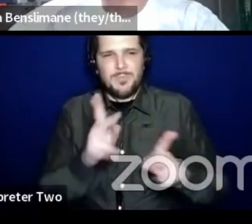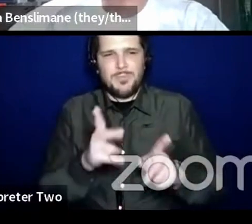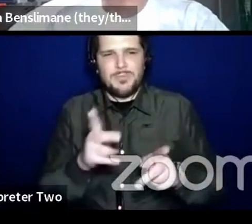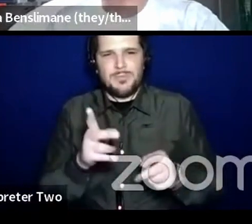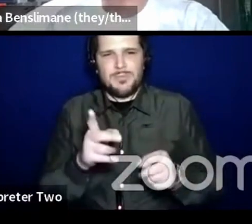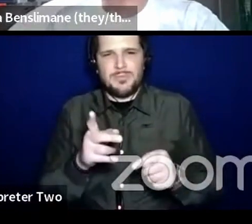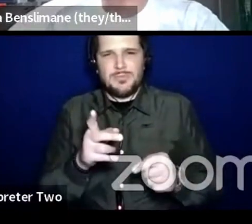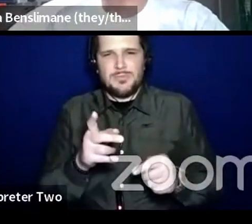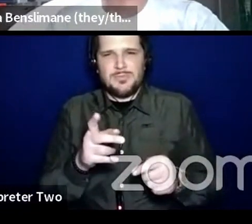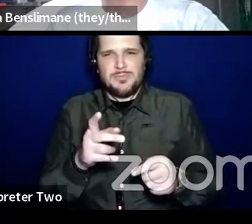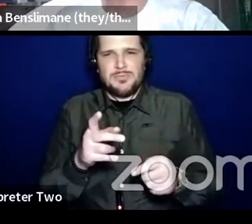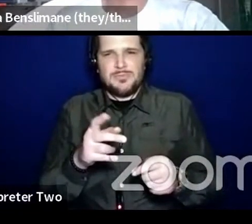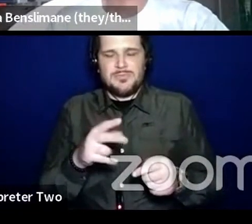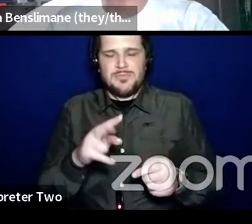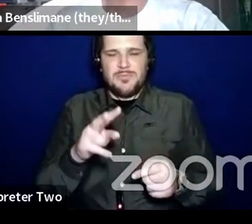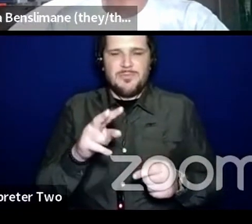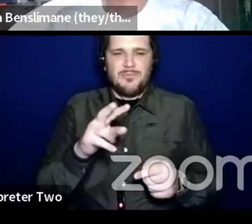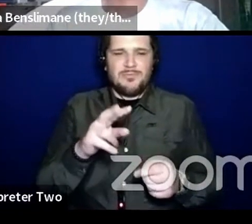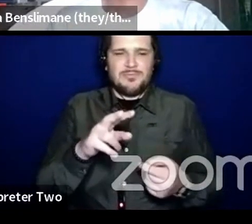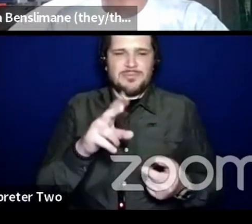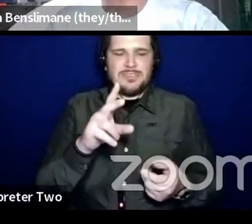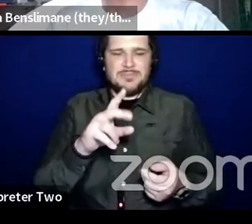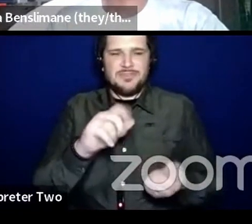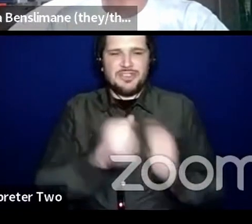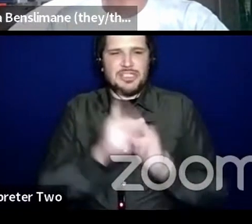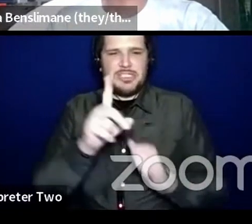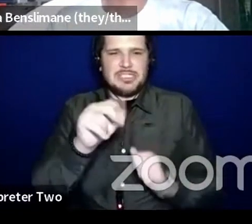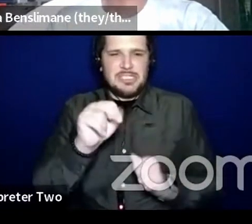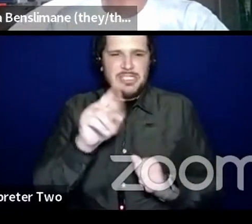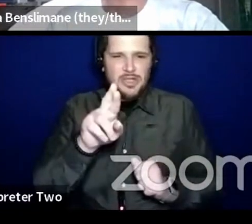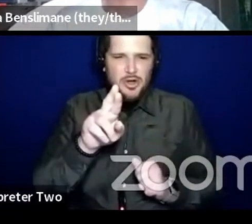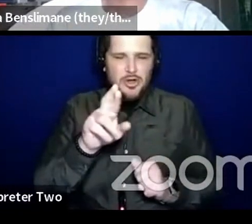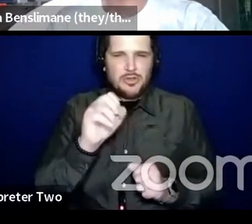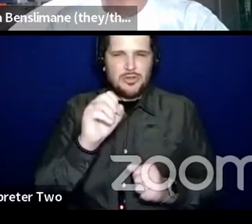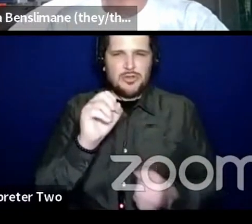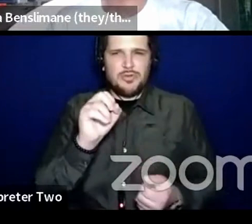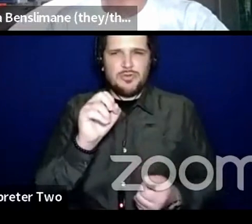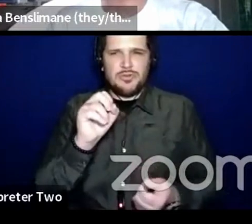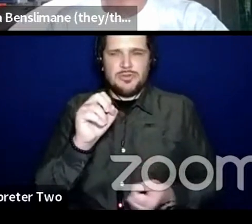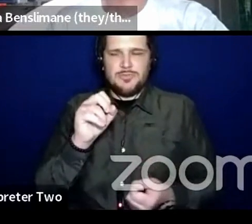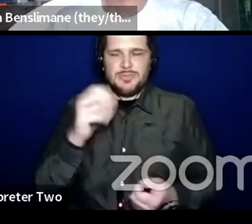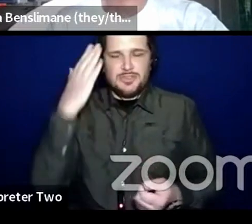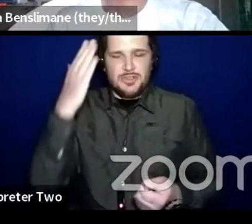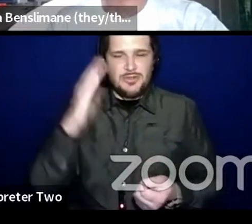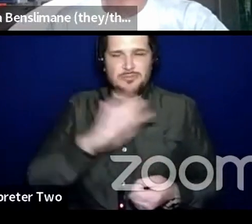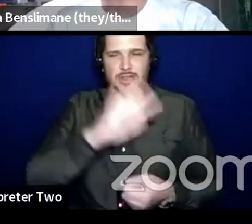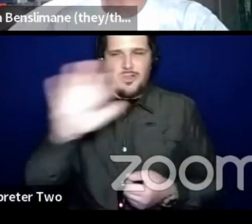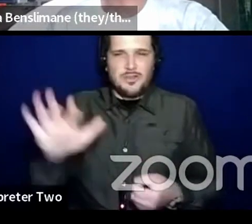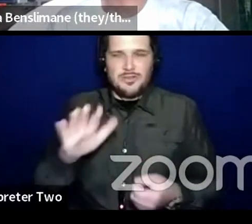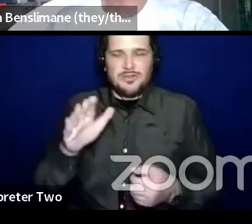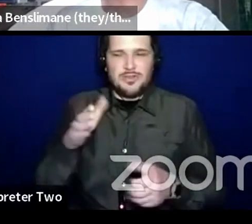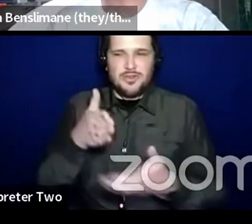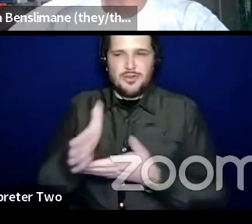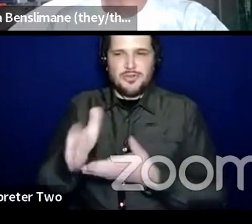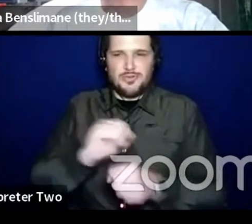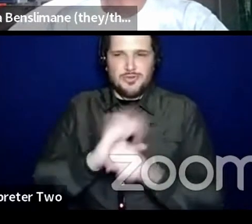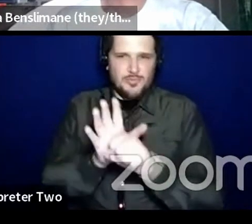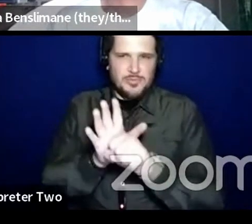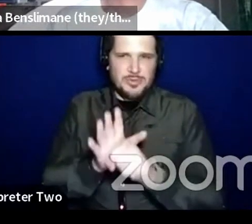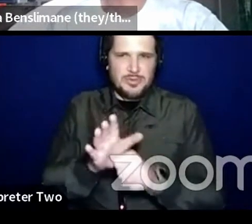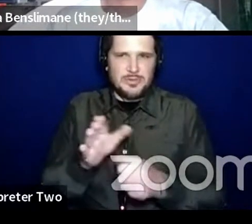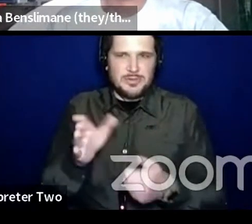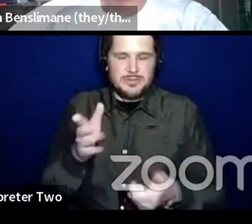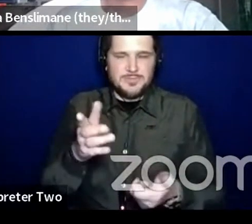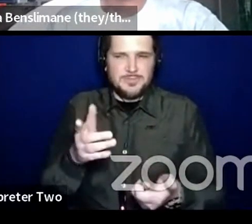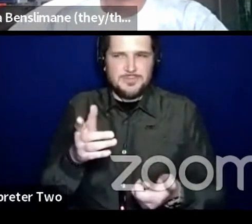filing DNRs, or into, as we know was documented across group homes through the pandemic, there was this